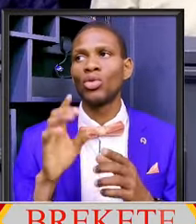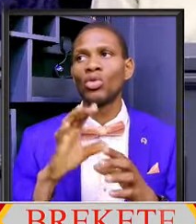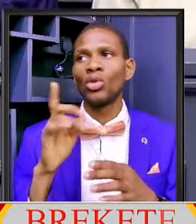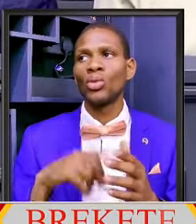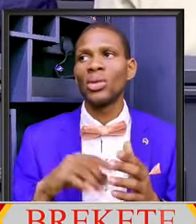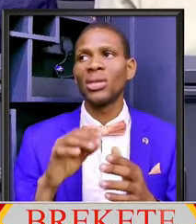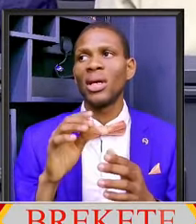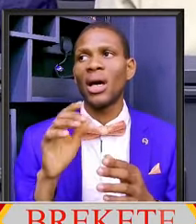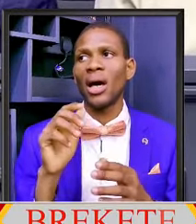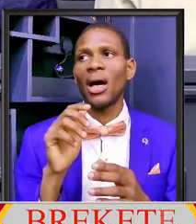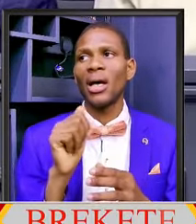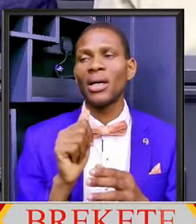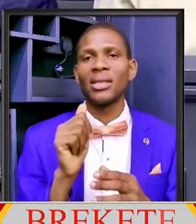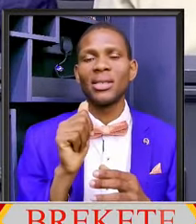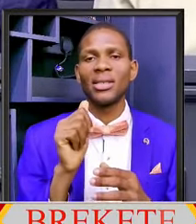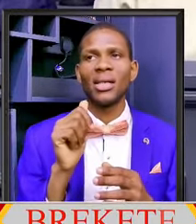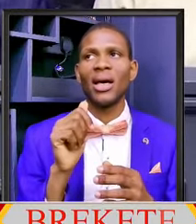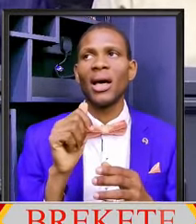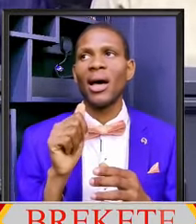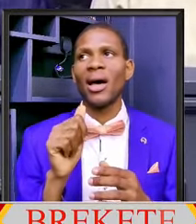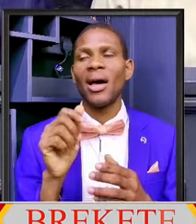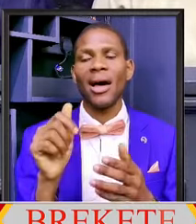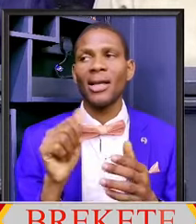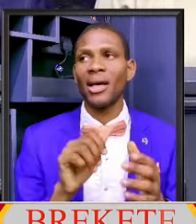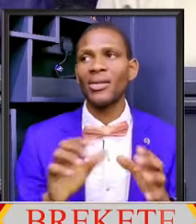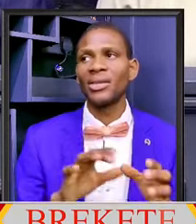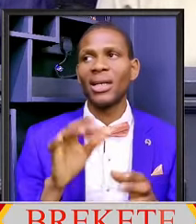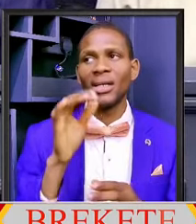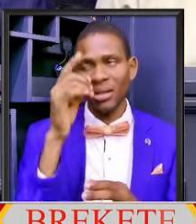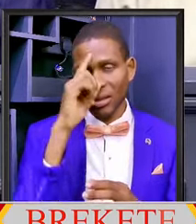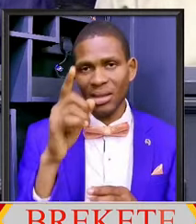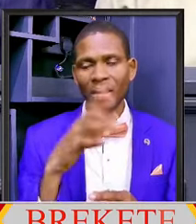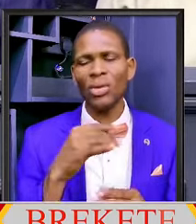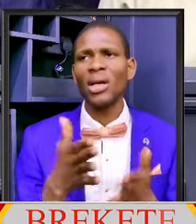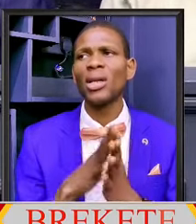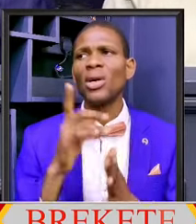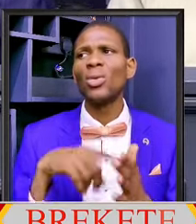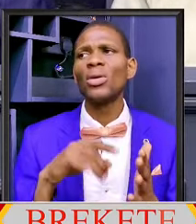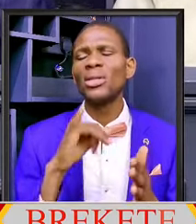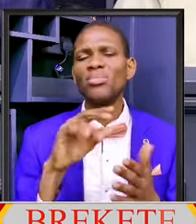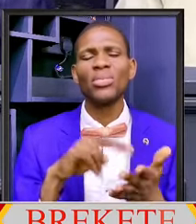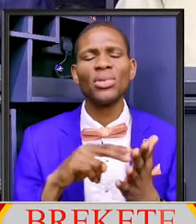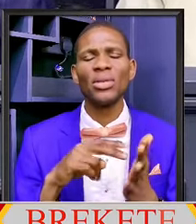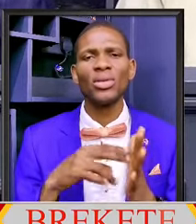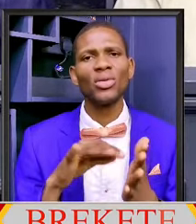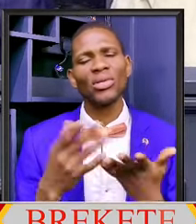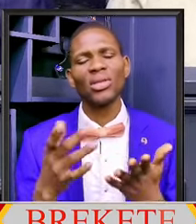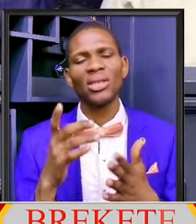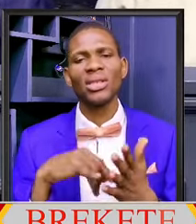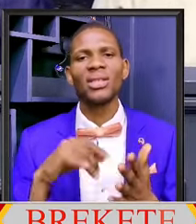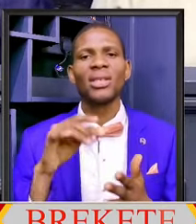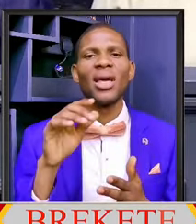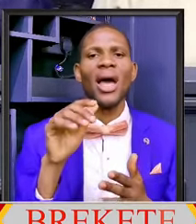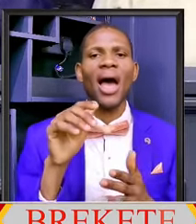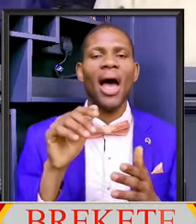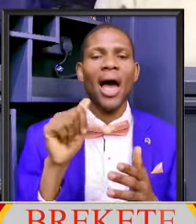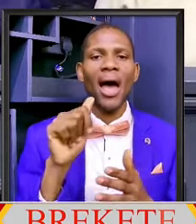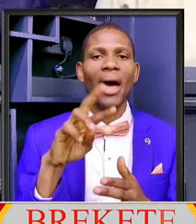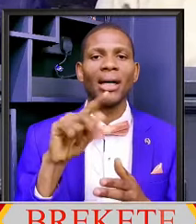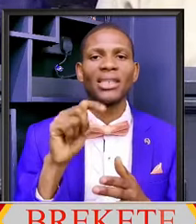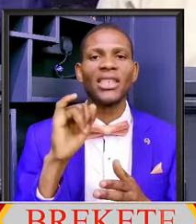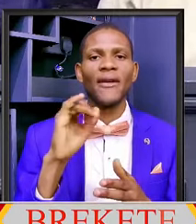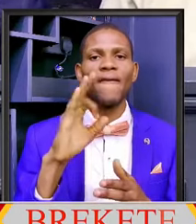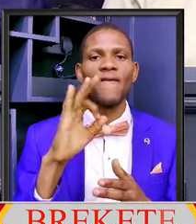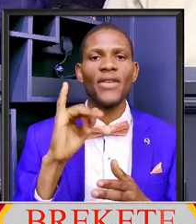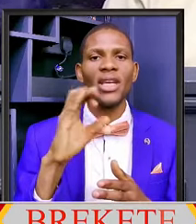intelligence. Mm. When I present, many people, they ask what thing be AI. Will they talk, tell them, say, now, artificial intelligence. Mm. It means when a computer or a